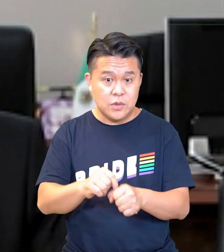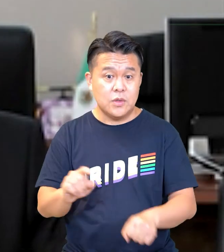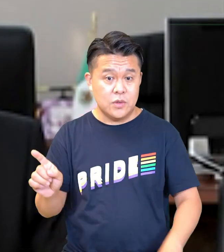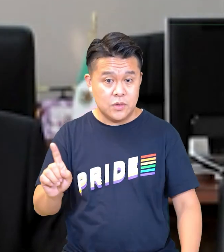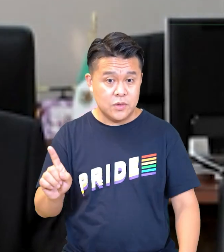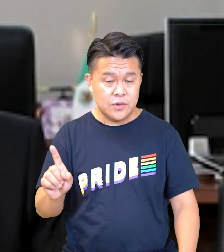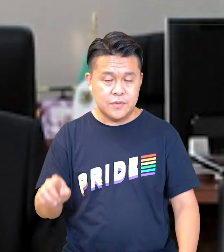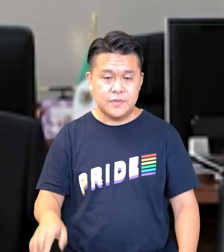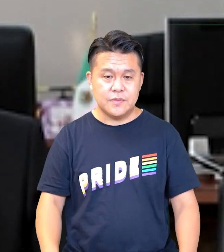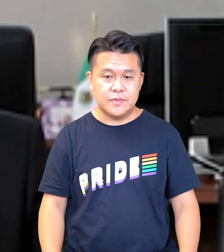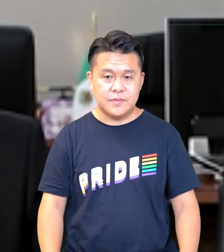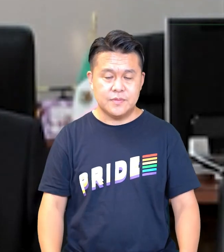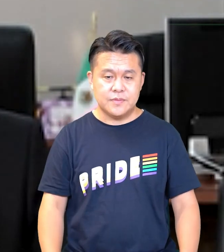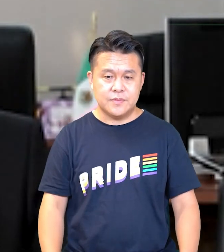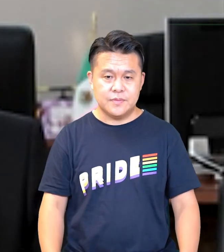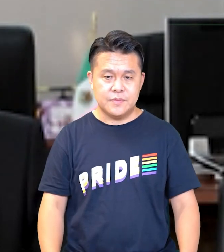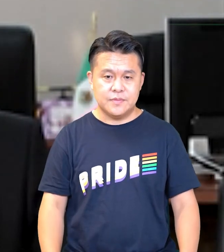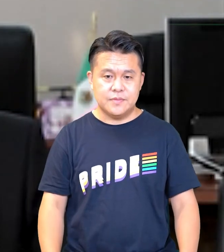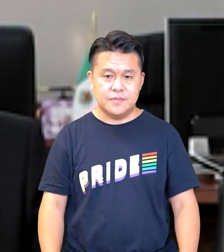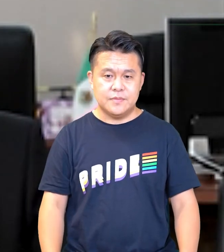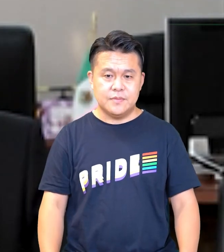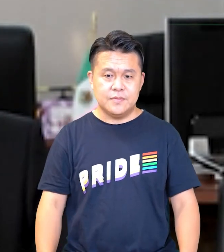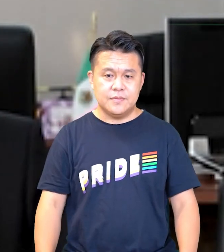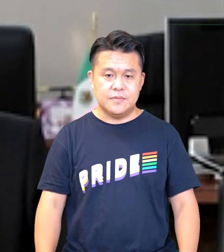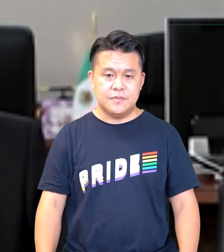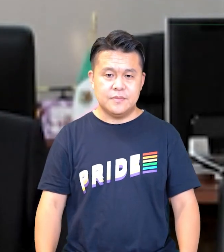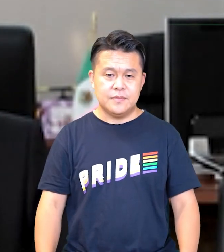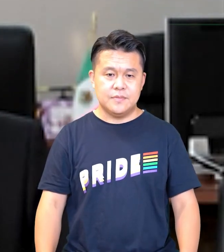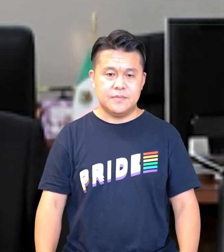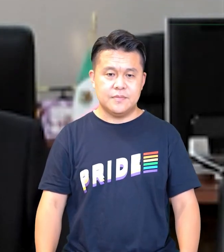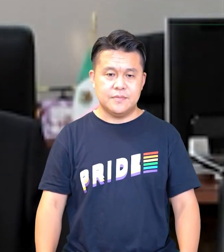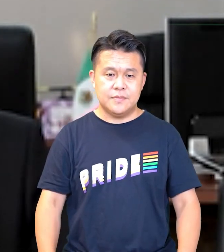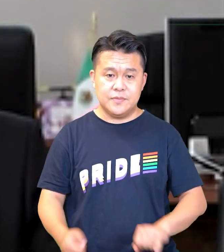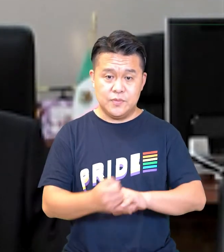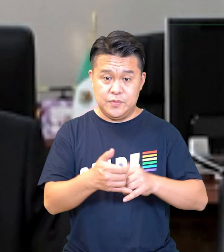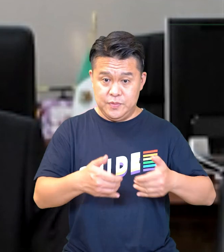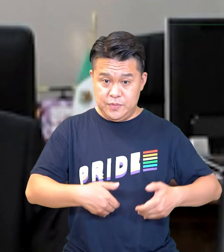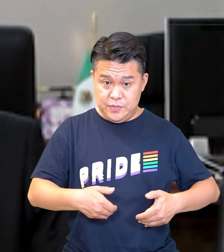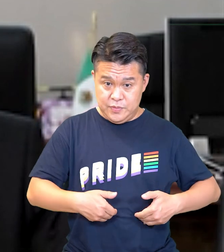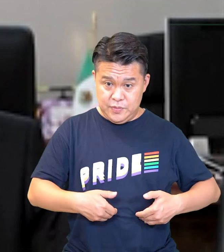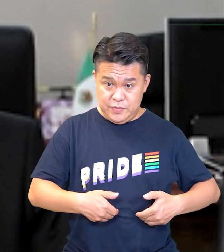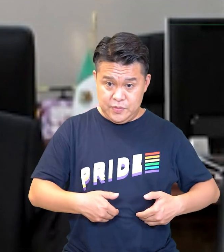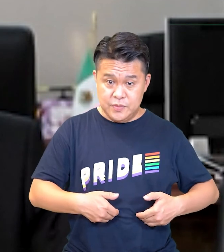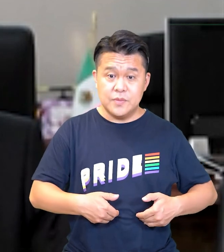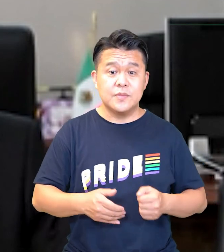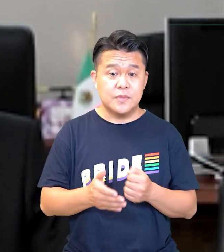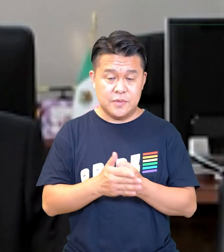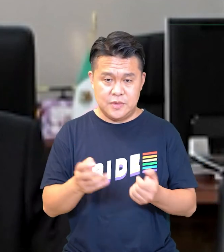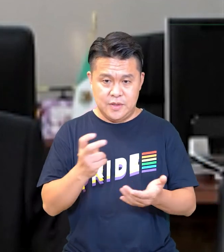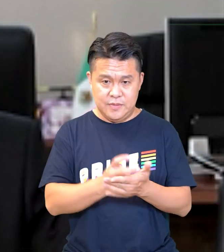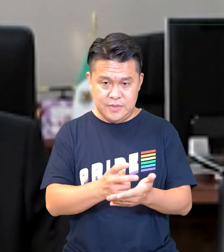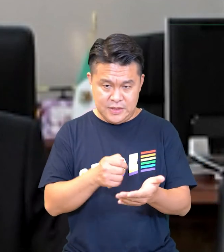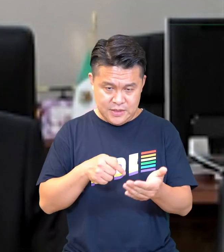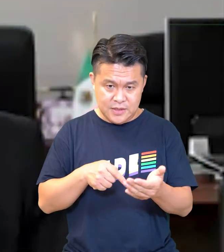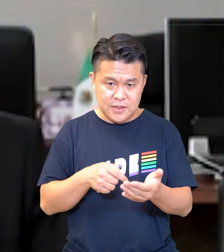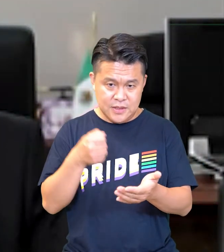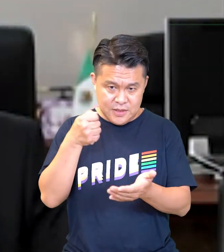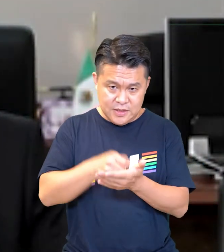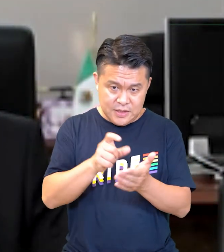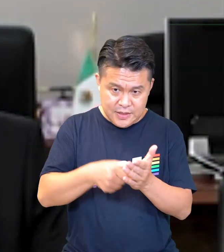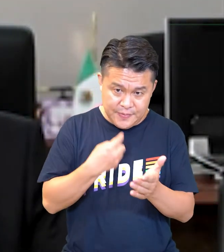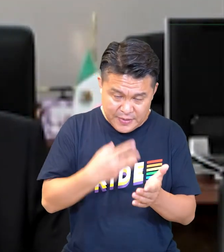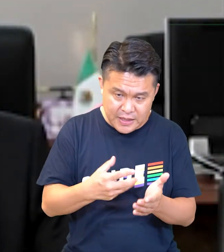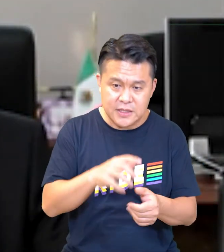can only be subject to the limitations prescribed by law and necessary to protect